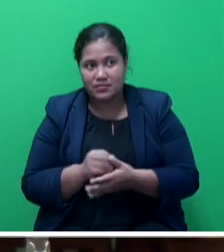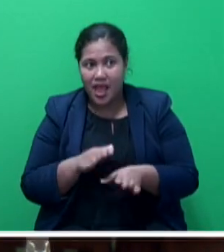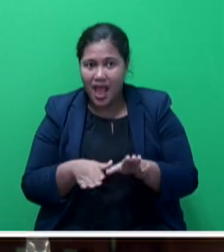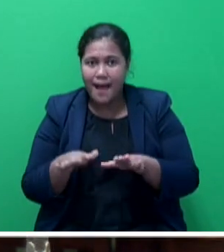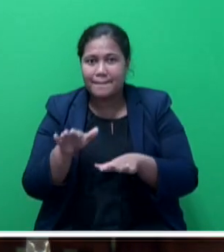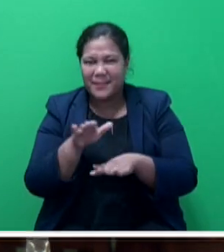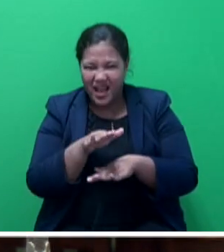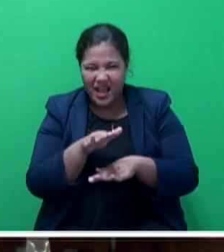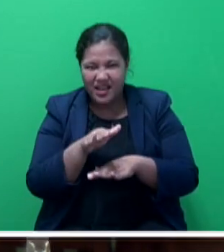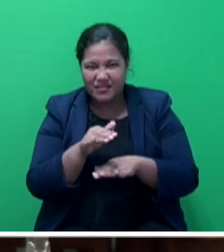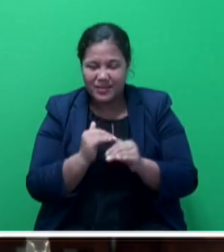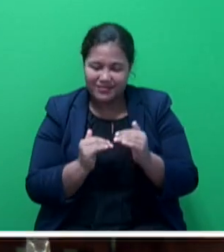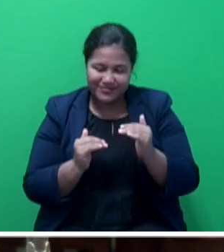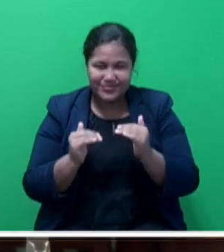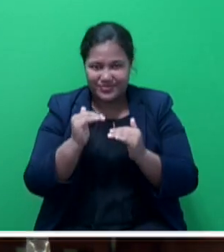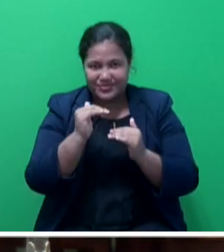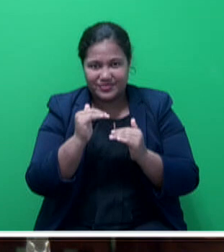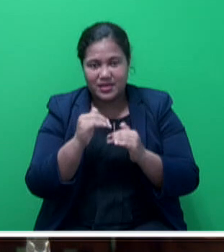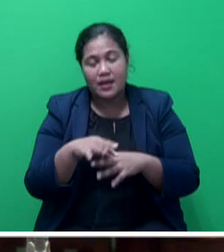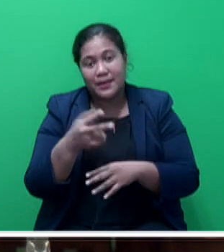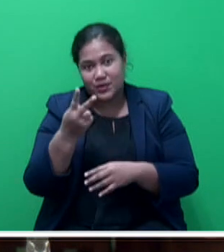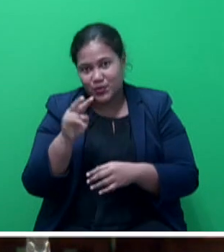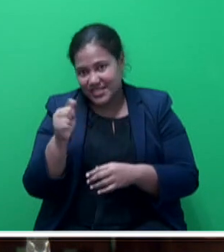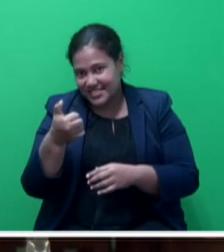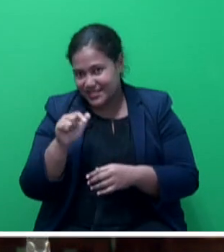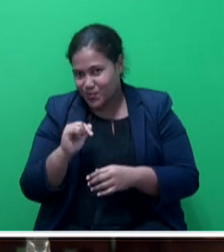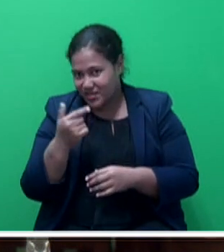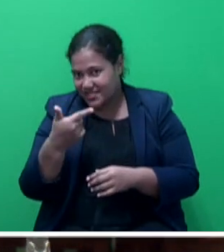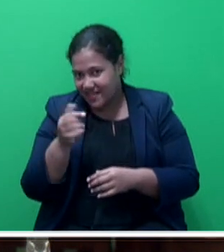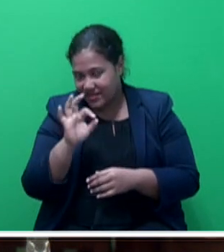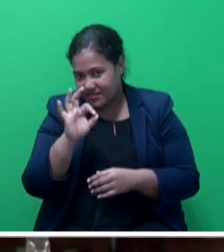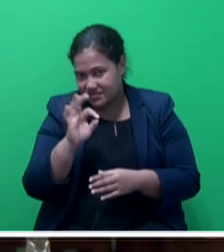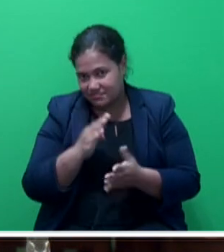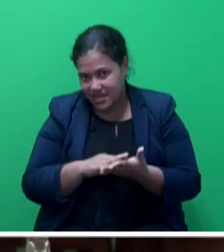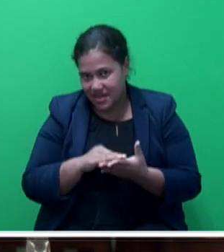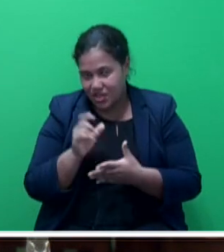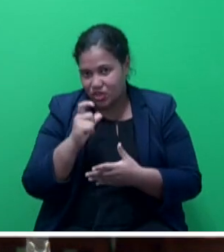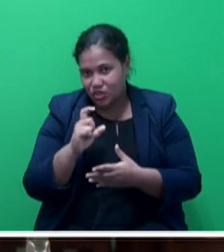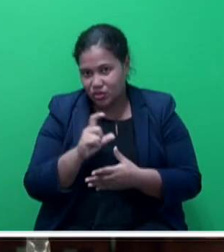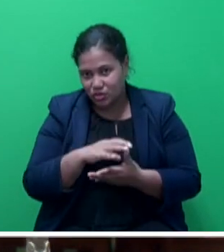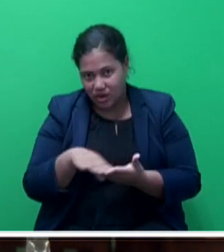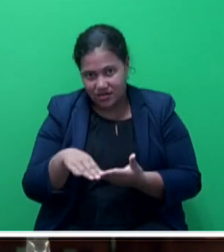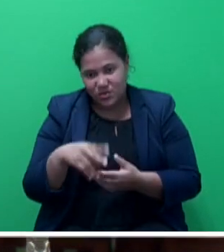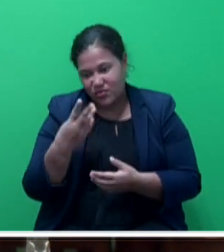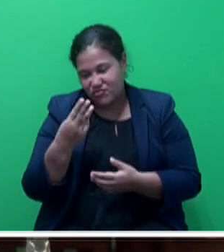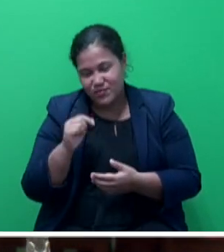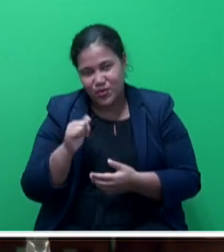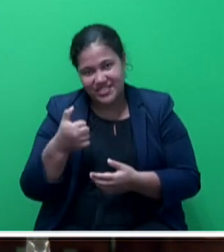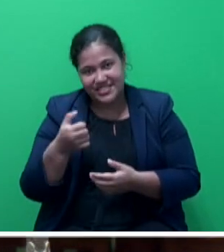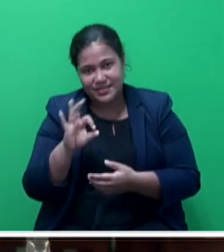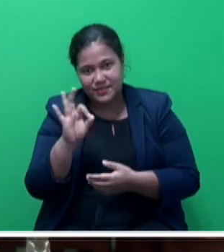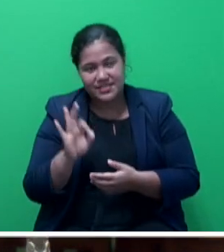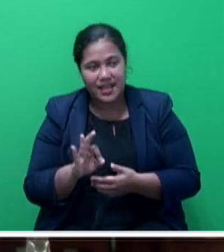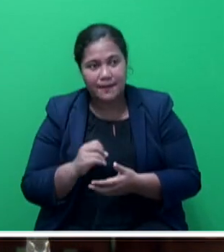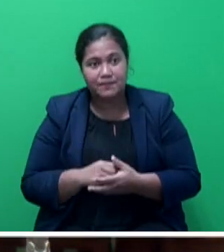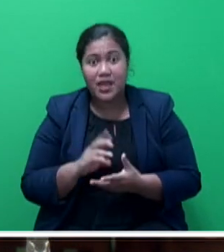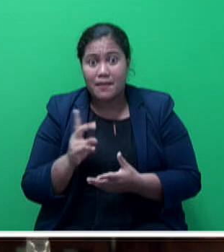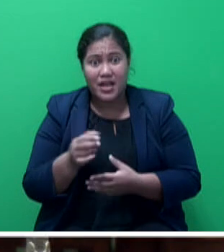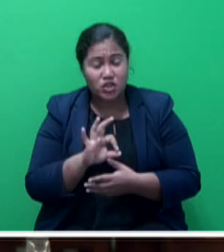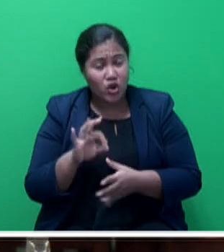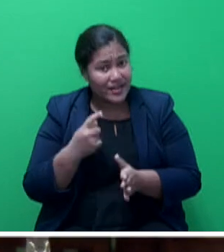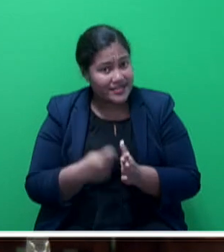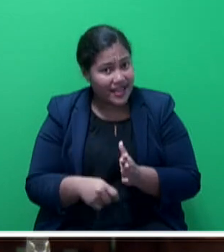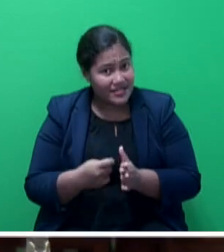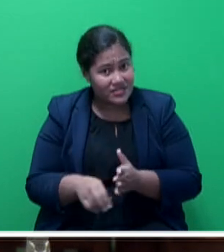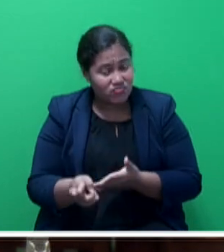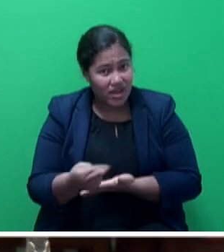huge margin. It's $26.7 million, or 3.6%. However, non-tax revenues